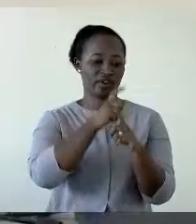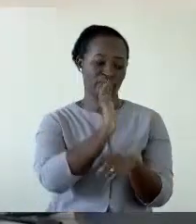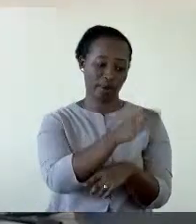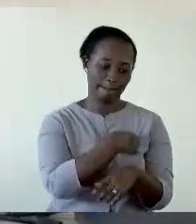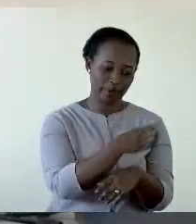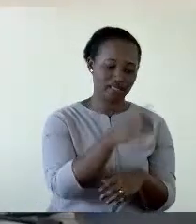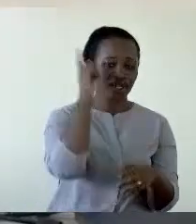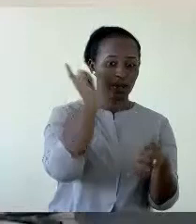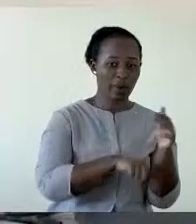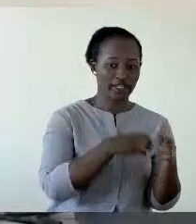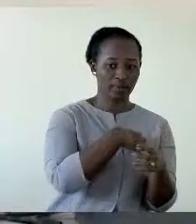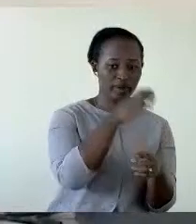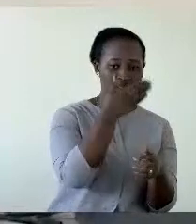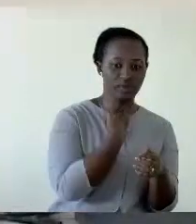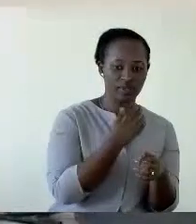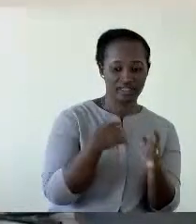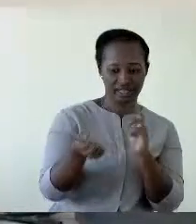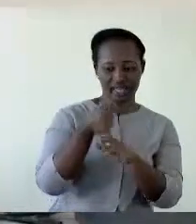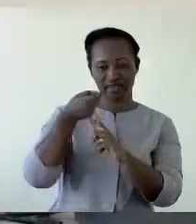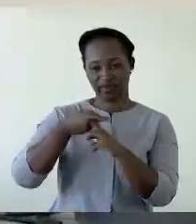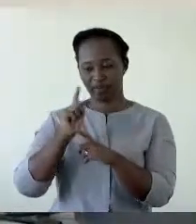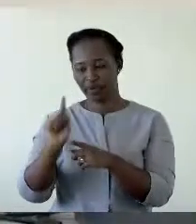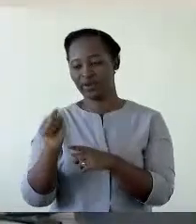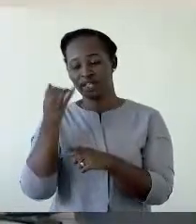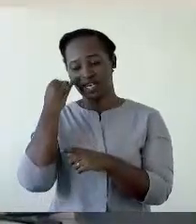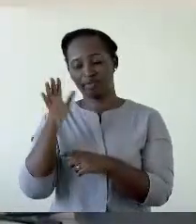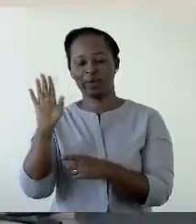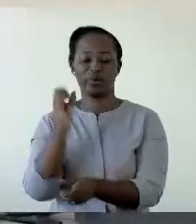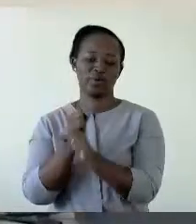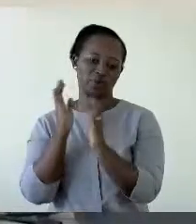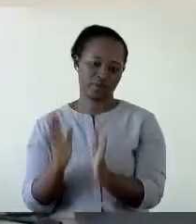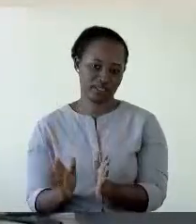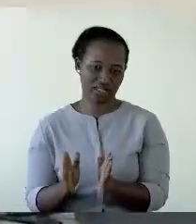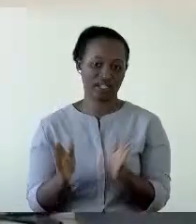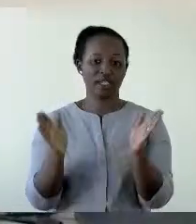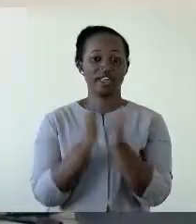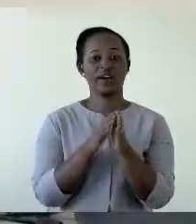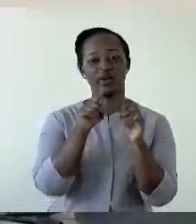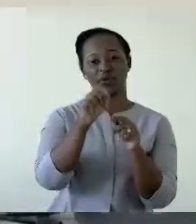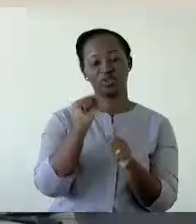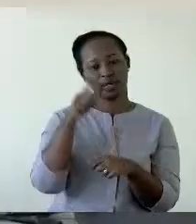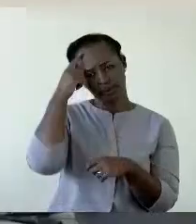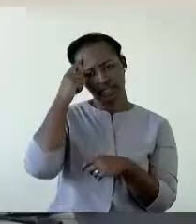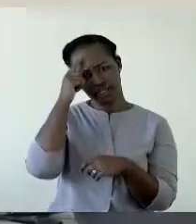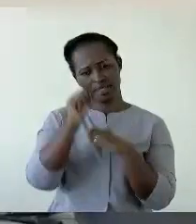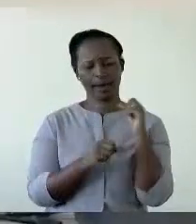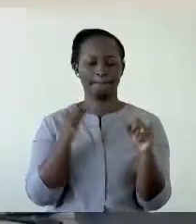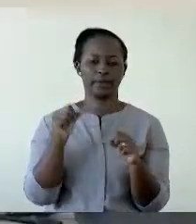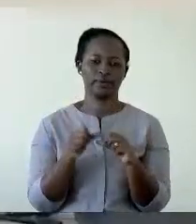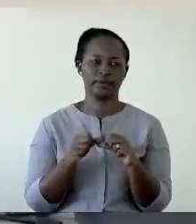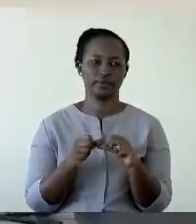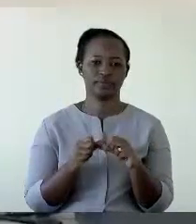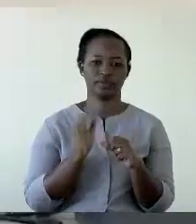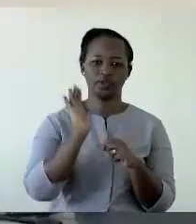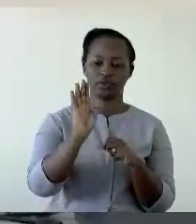what the boss wants can get it from you if you are the employee. You can also think about